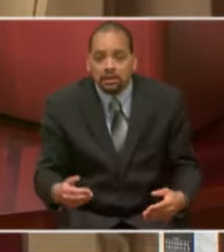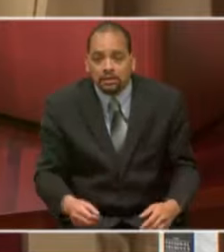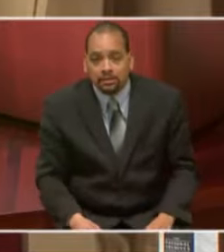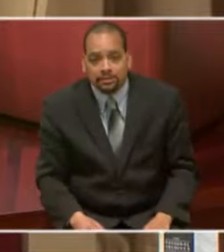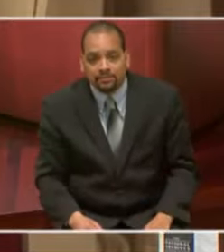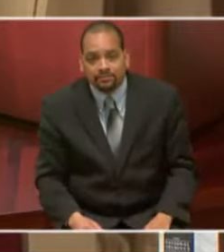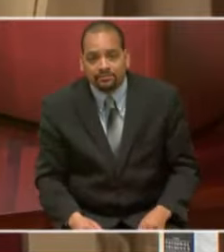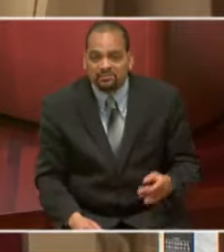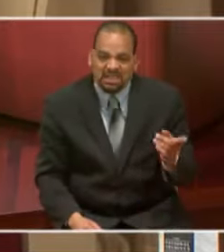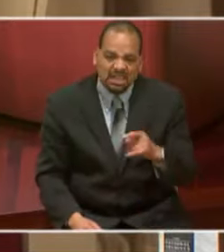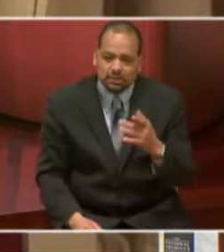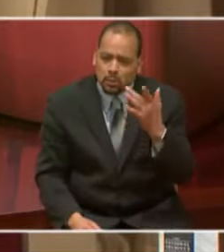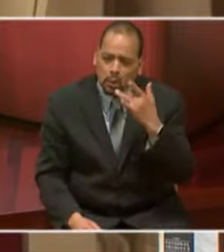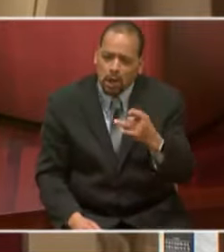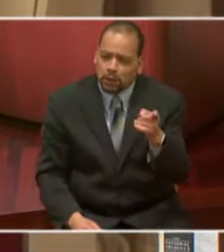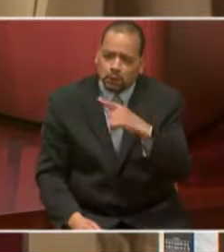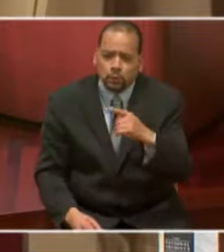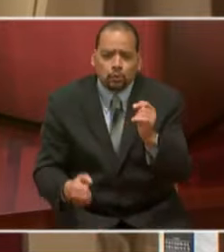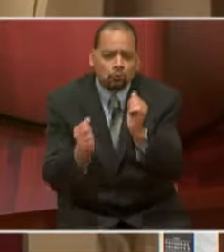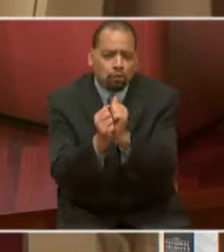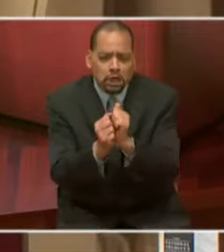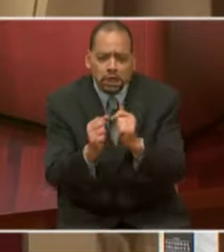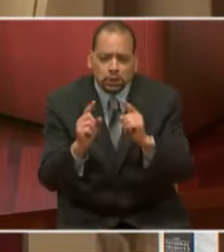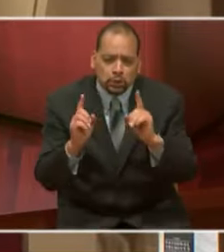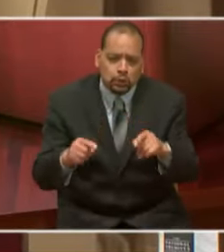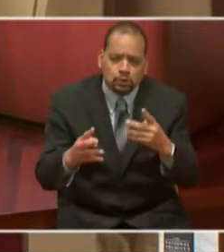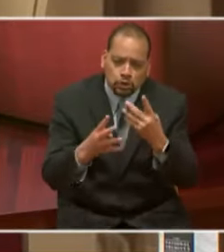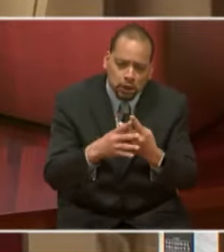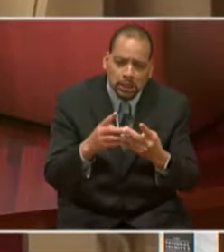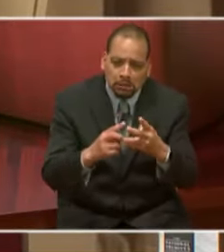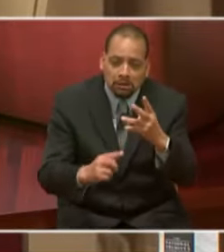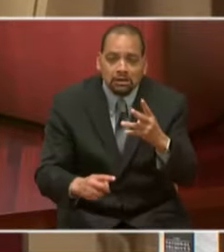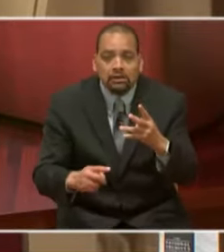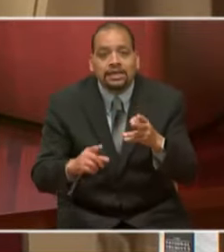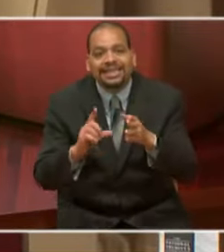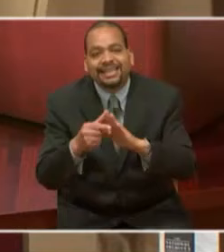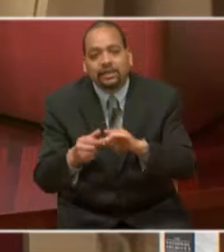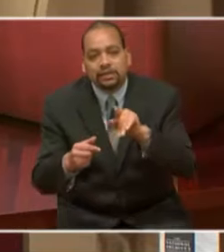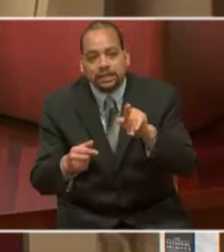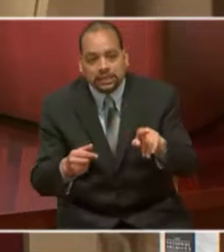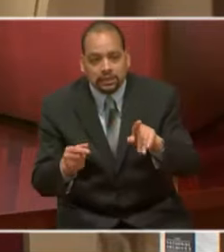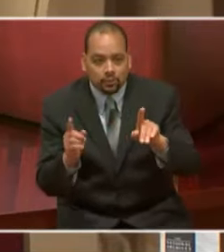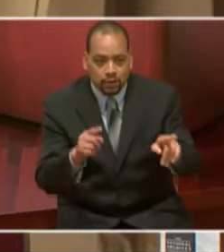A community that respects the dignity and the worth of every human being.